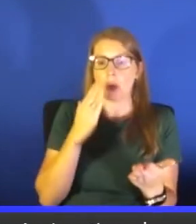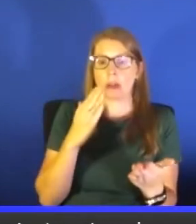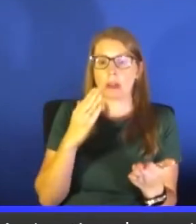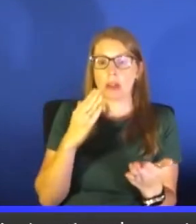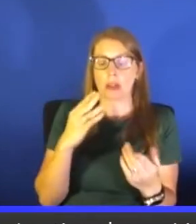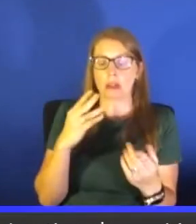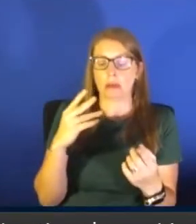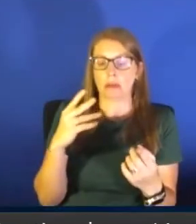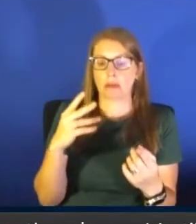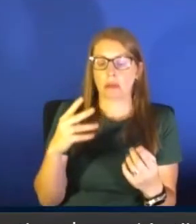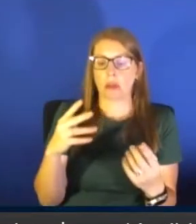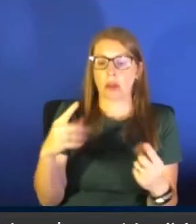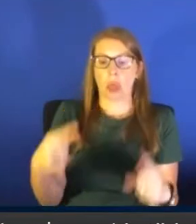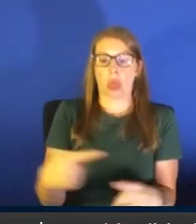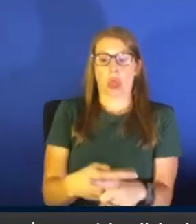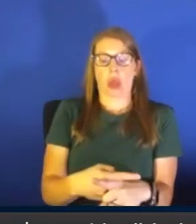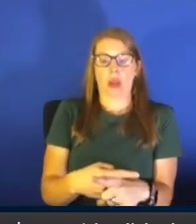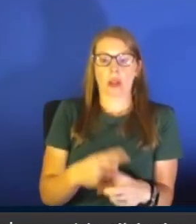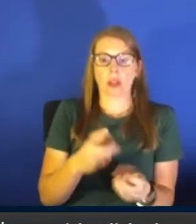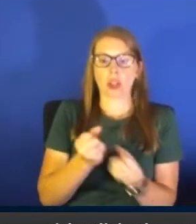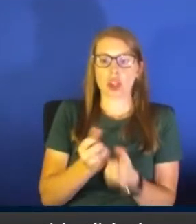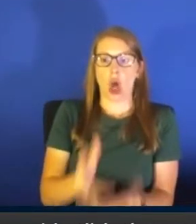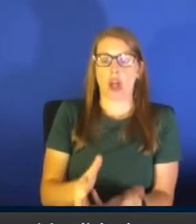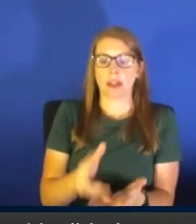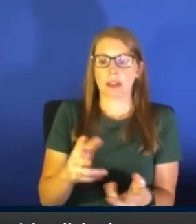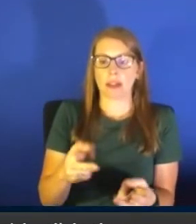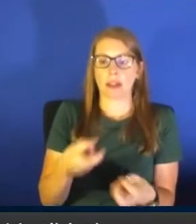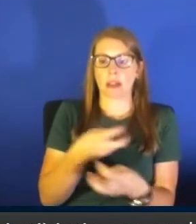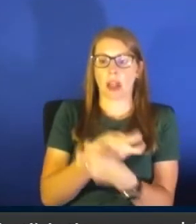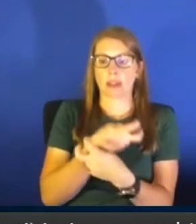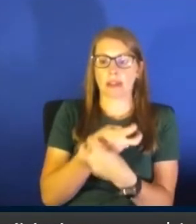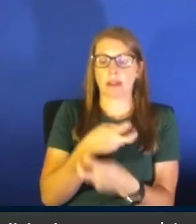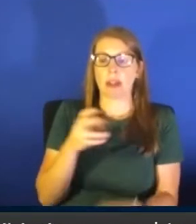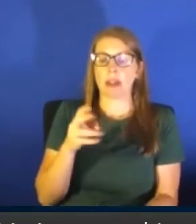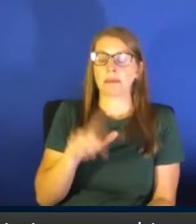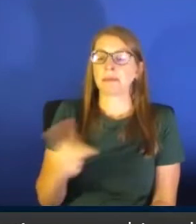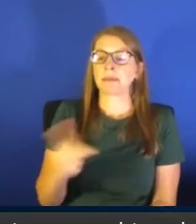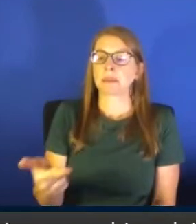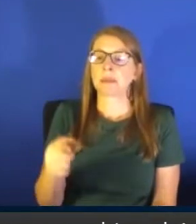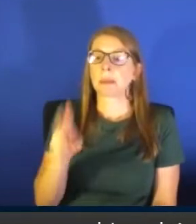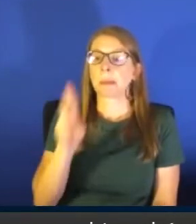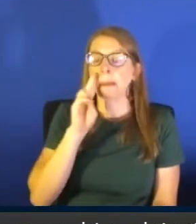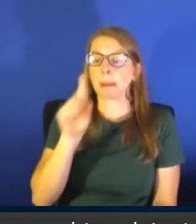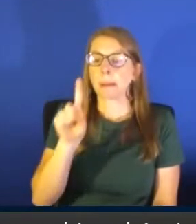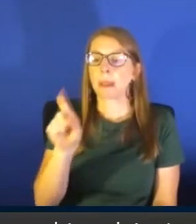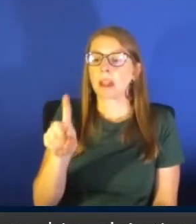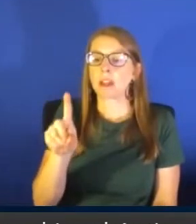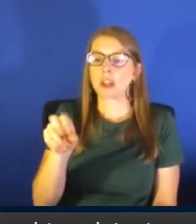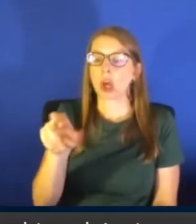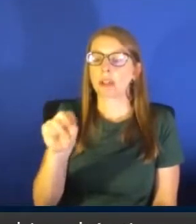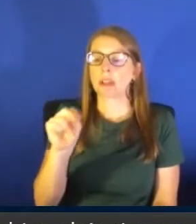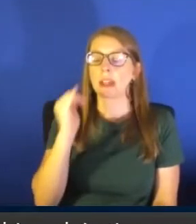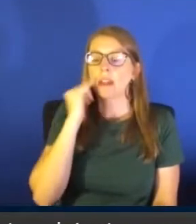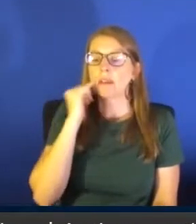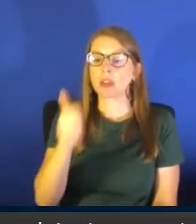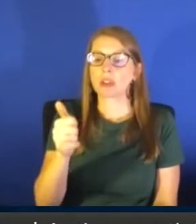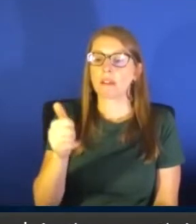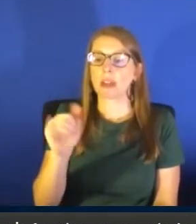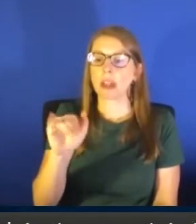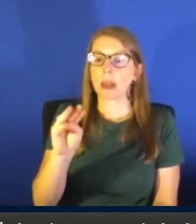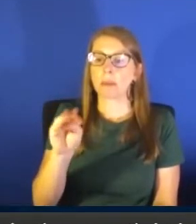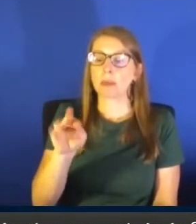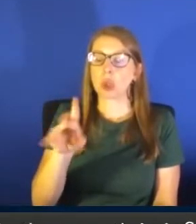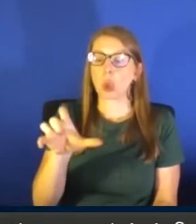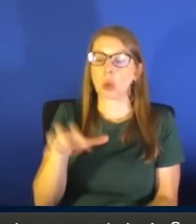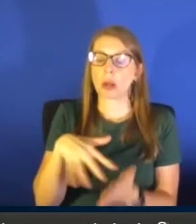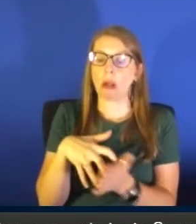toxicity. Wow. Wow. Bob? All right, here's another one for Dr. Hawkinson from Don. He says, if you are immune compromised and